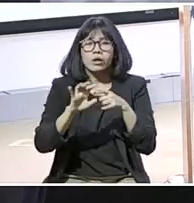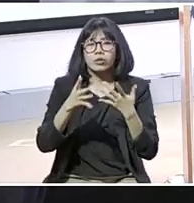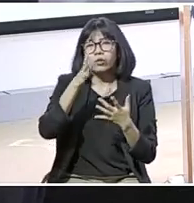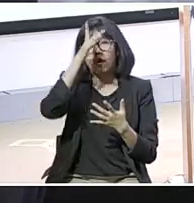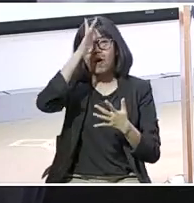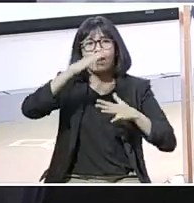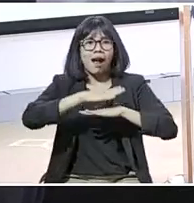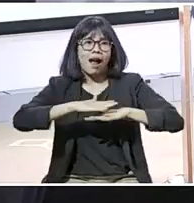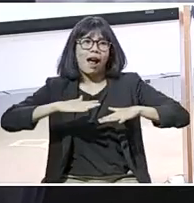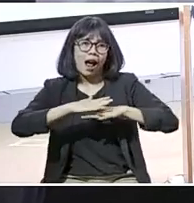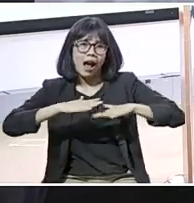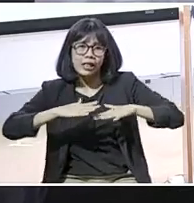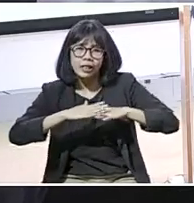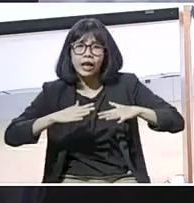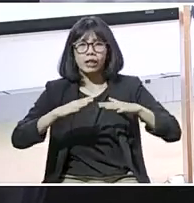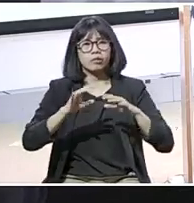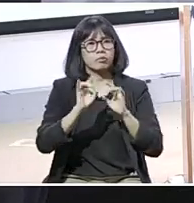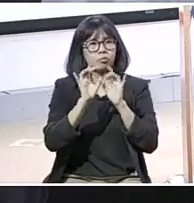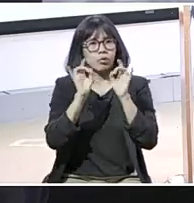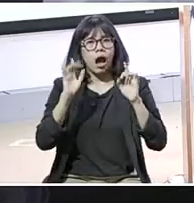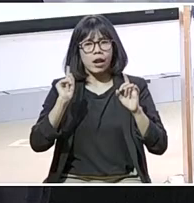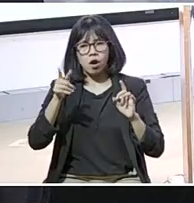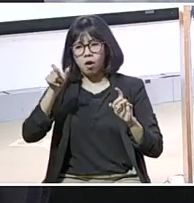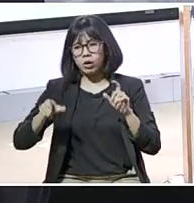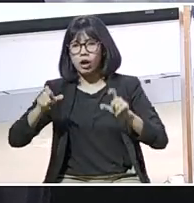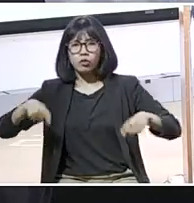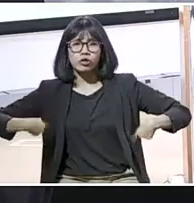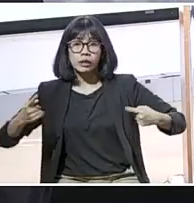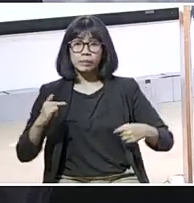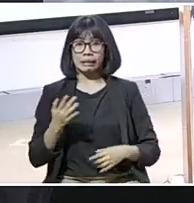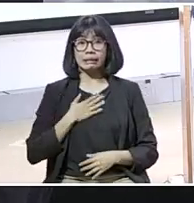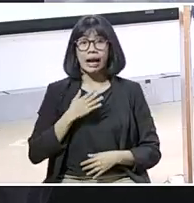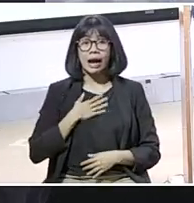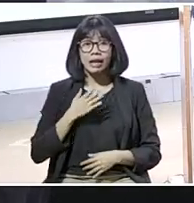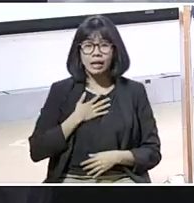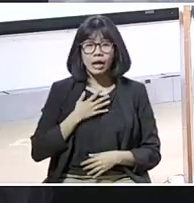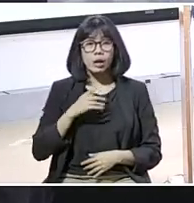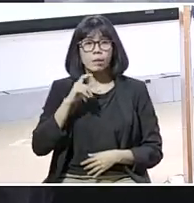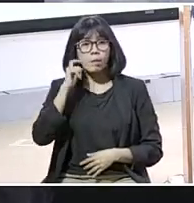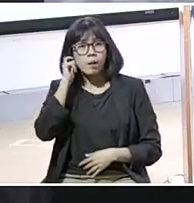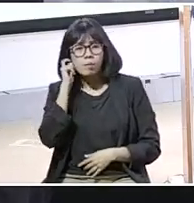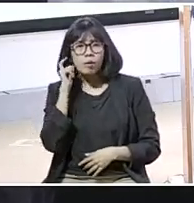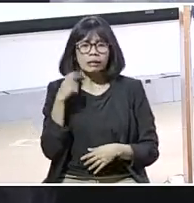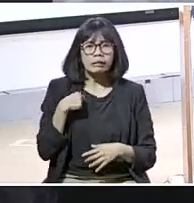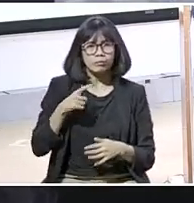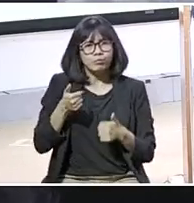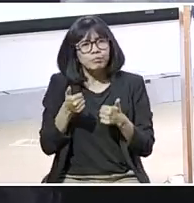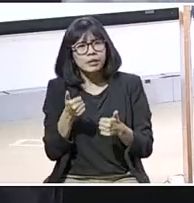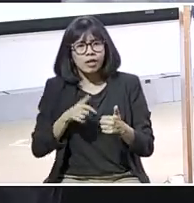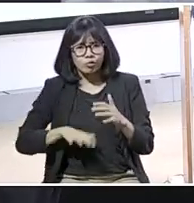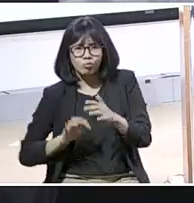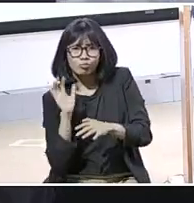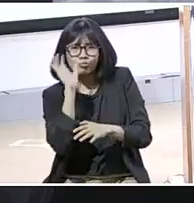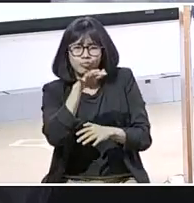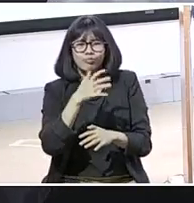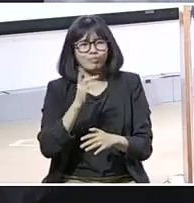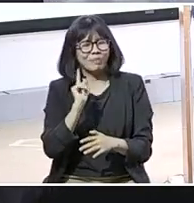athletes in wheelchairs. Even someone like me who is vertically challenged can still love the